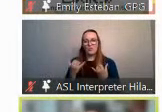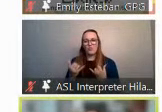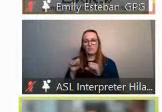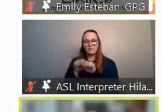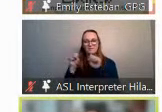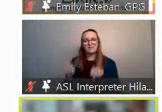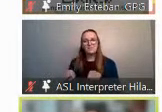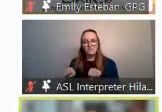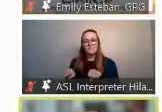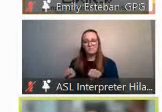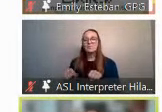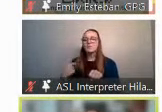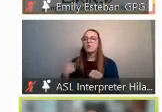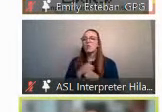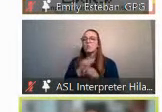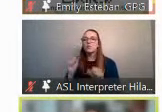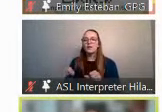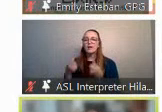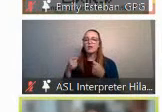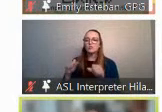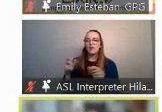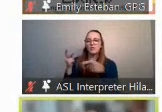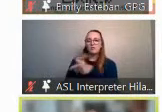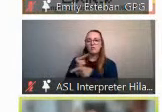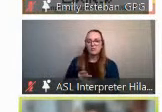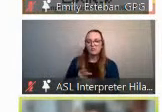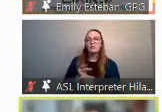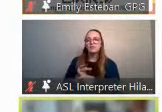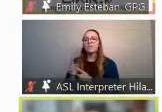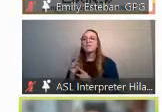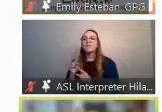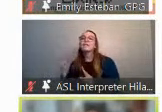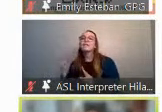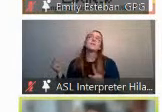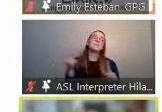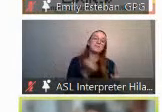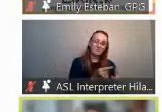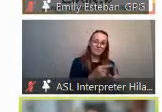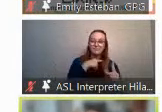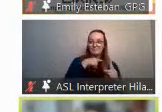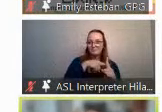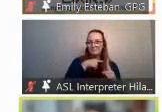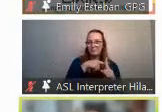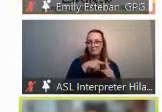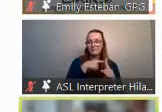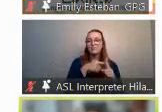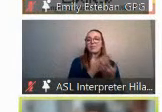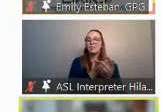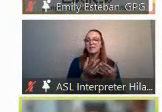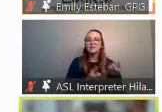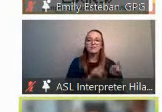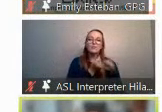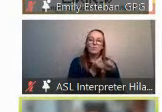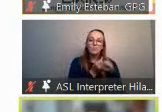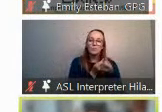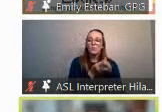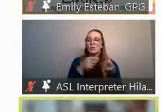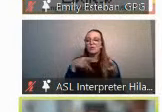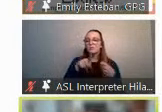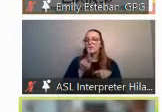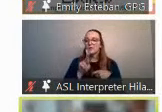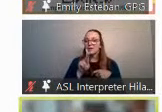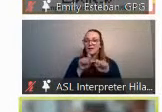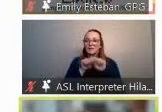means of working toward policies, practices, and investments that support high-quality preschool programs across the mixed